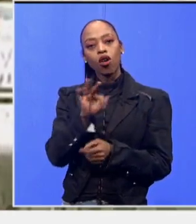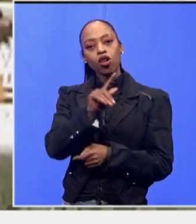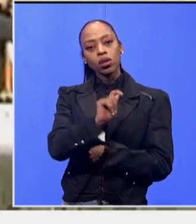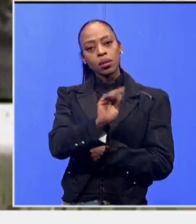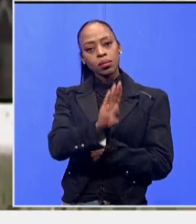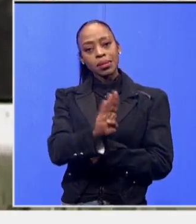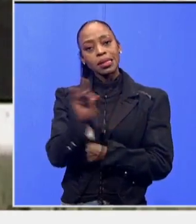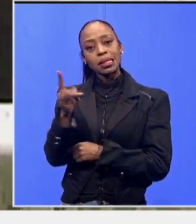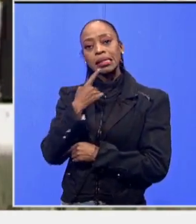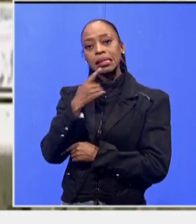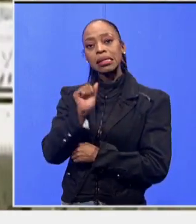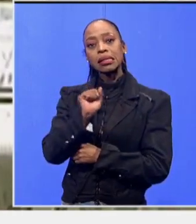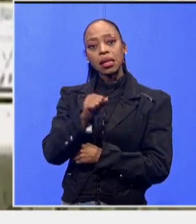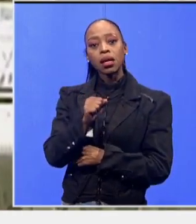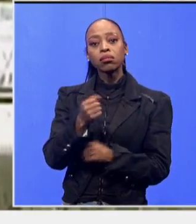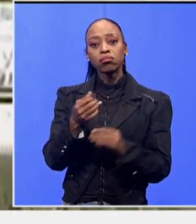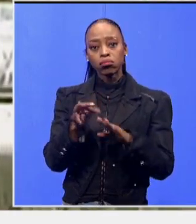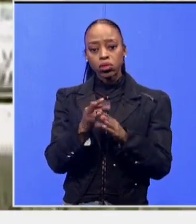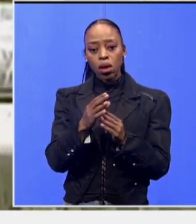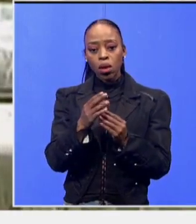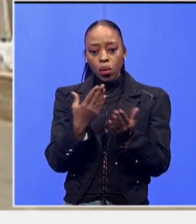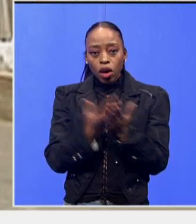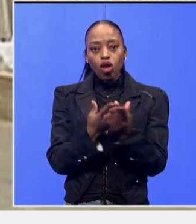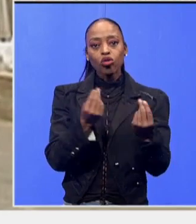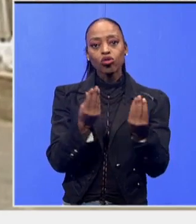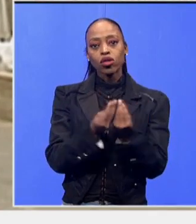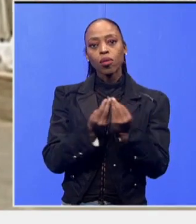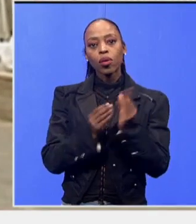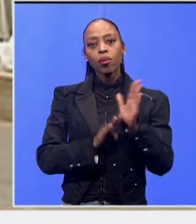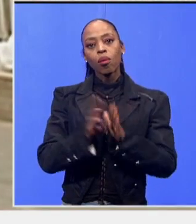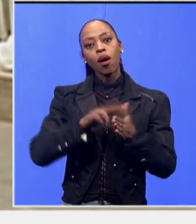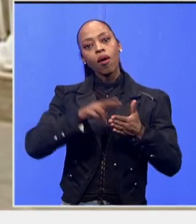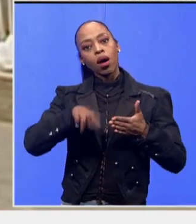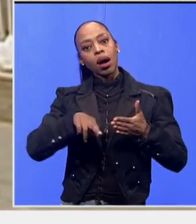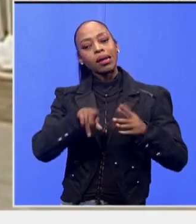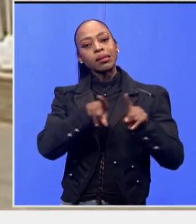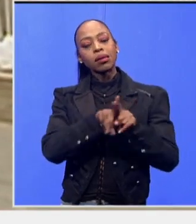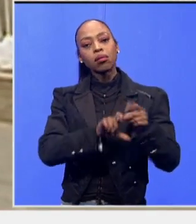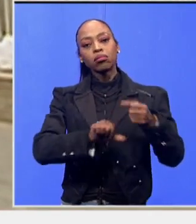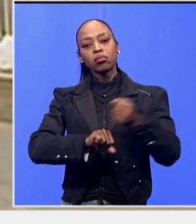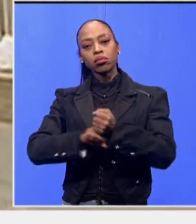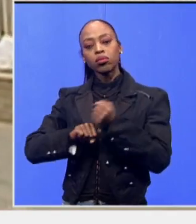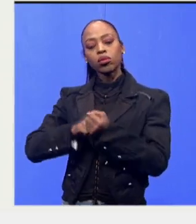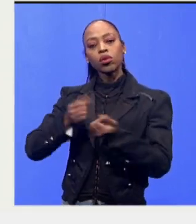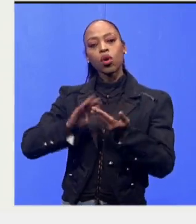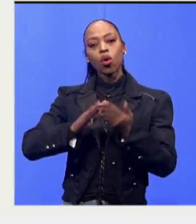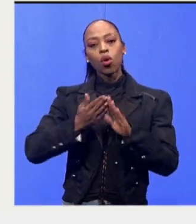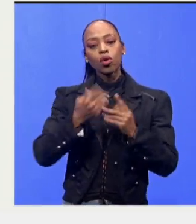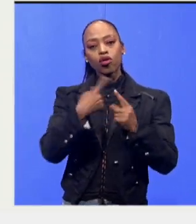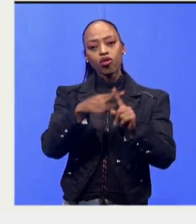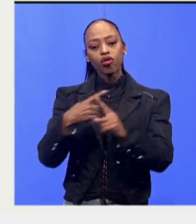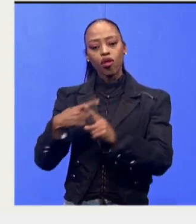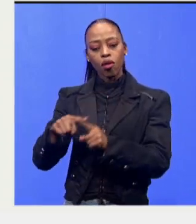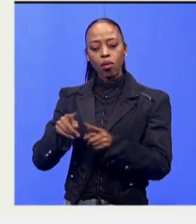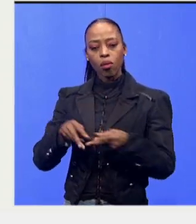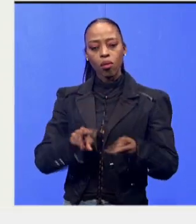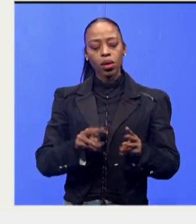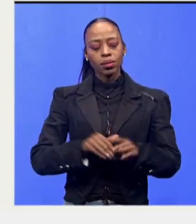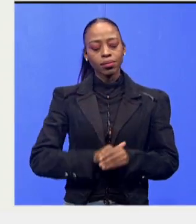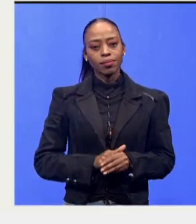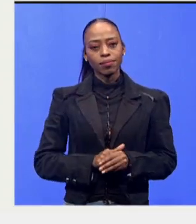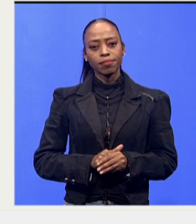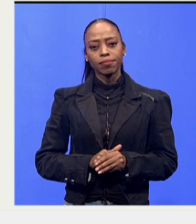there are steps which can be taken to improve the outcomes, and she also supports a community-based approach. We certainly need far